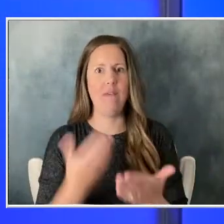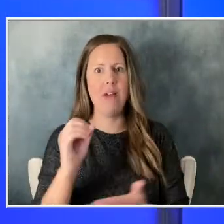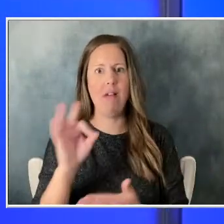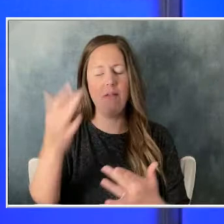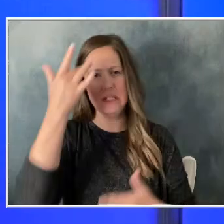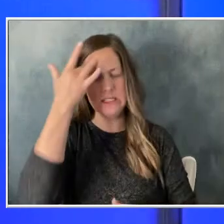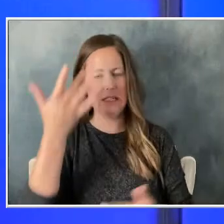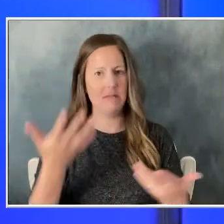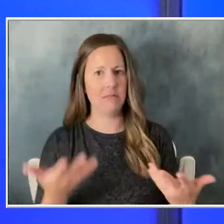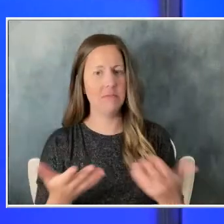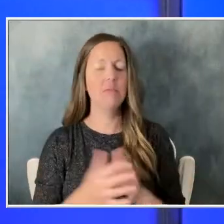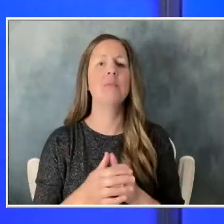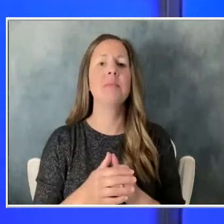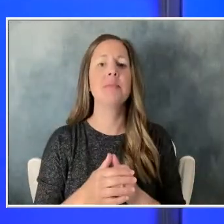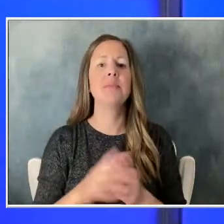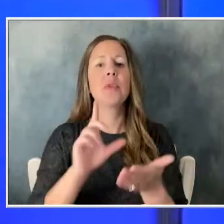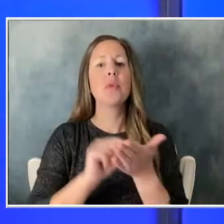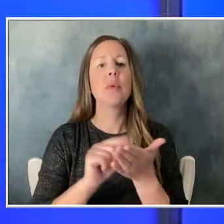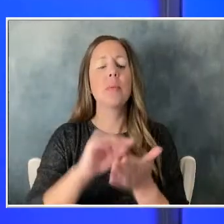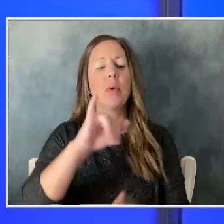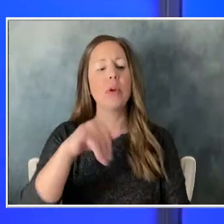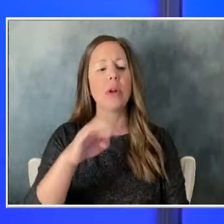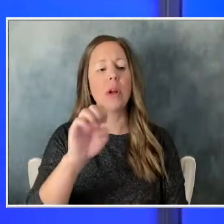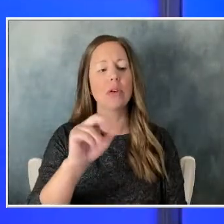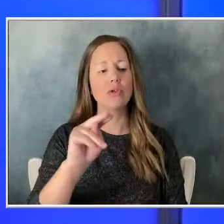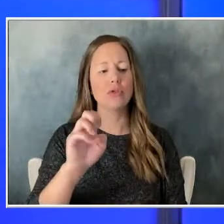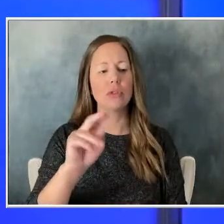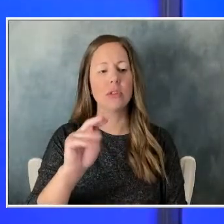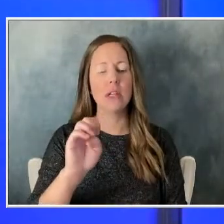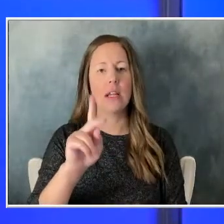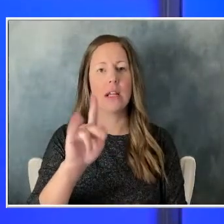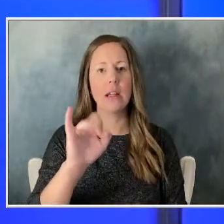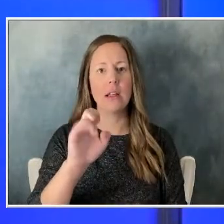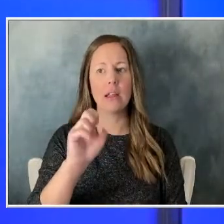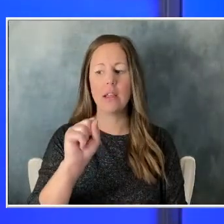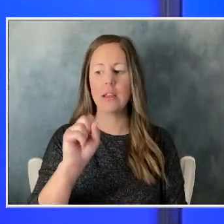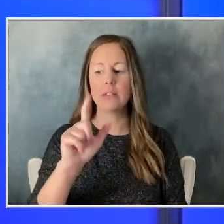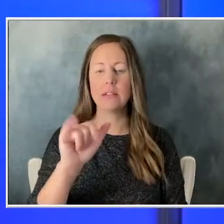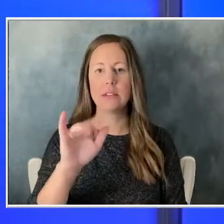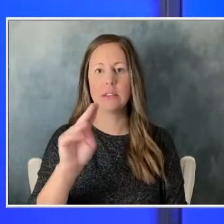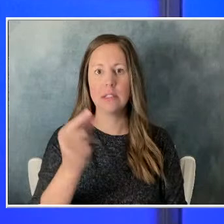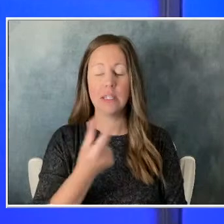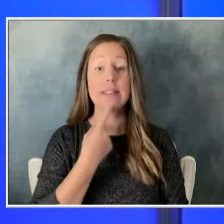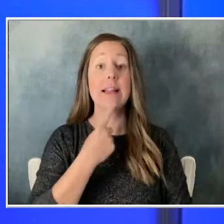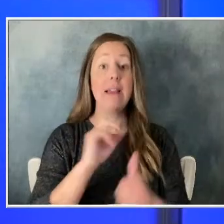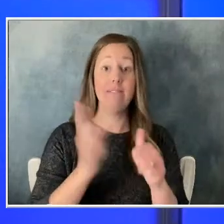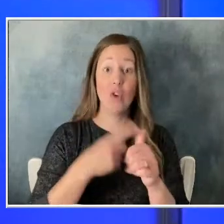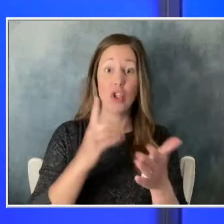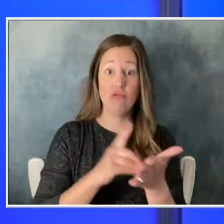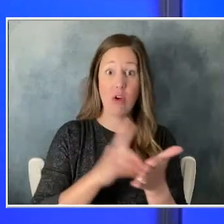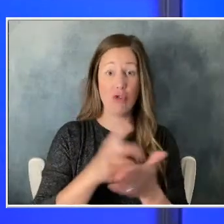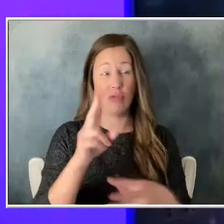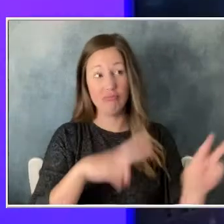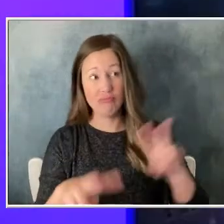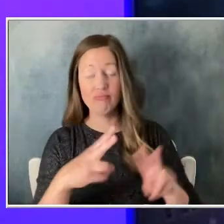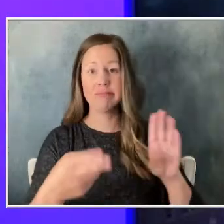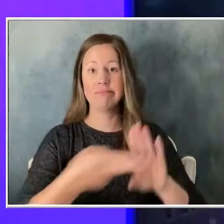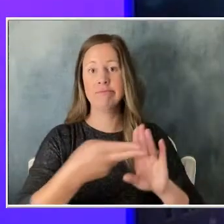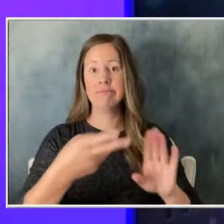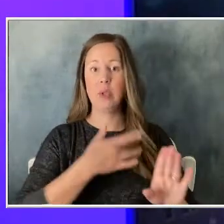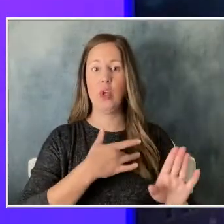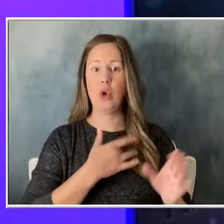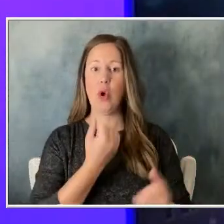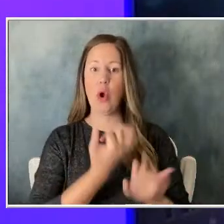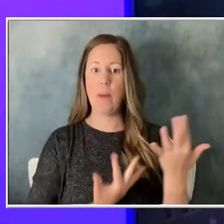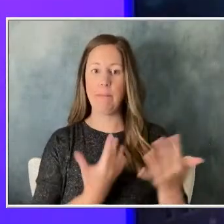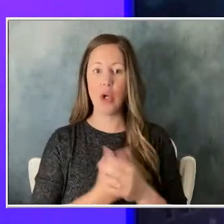Reporter Janine Kiesling explains that the first doctor Anna saw actually blamed her symptoms on heartburn. It was